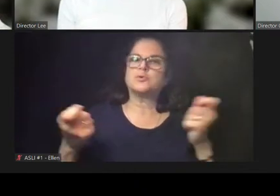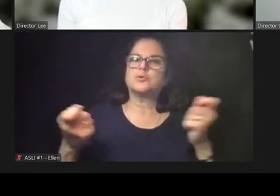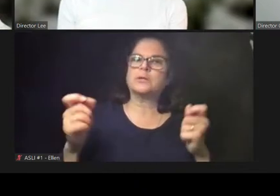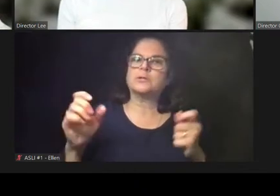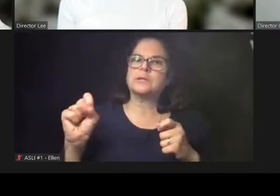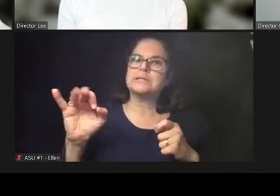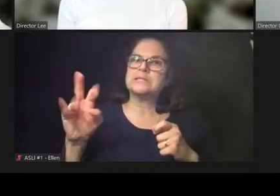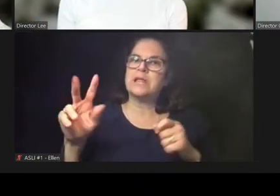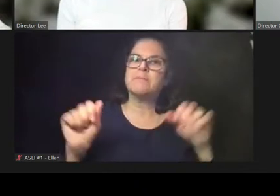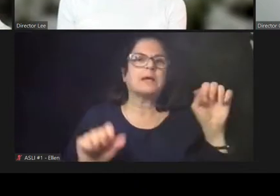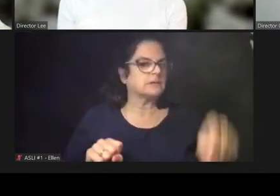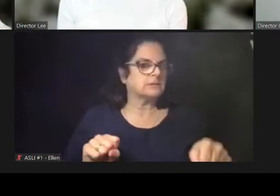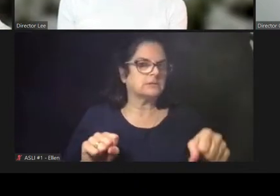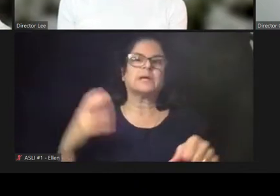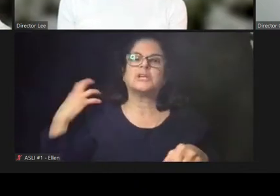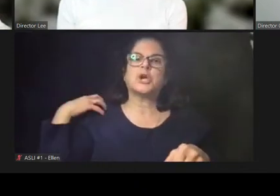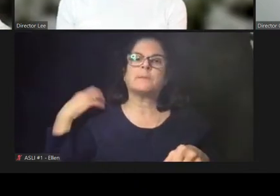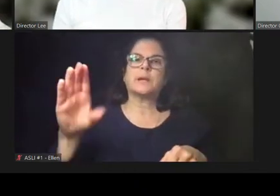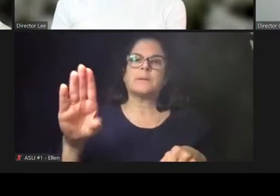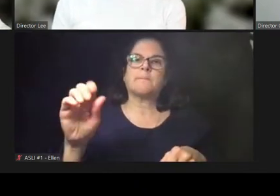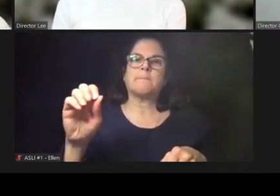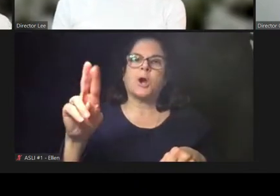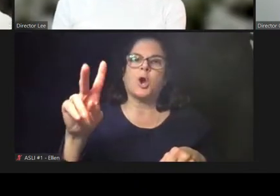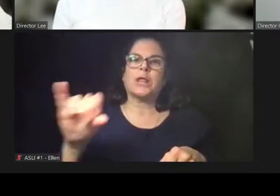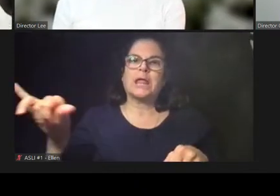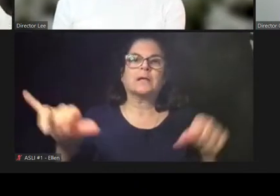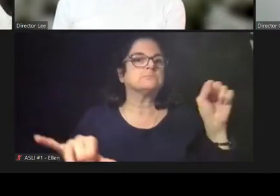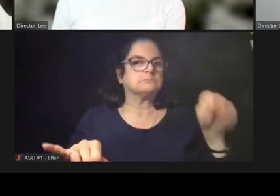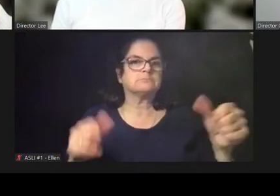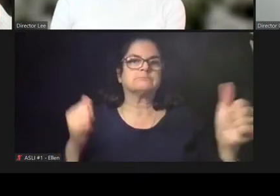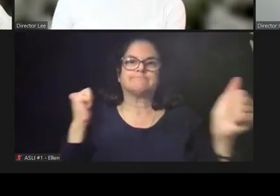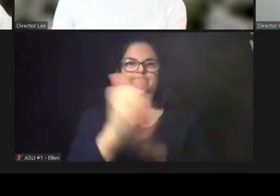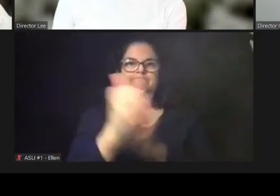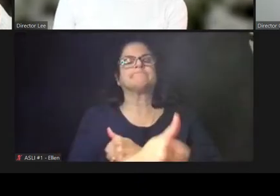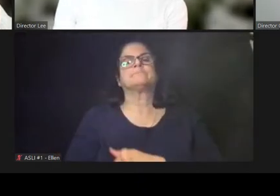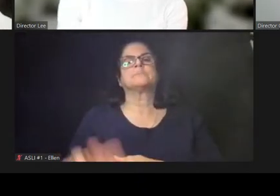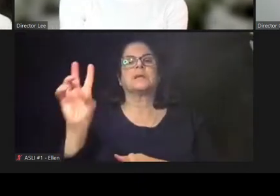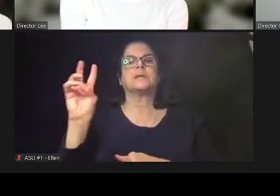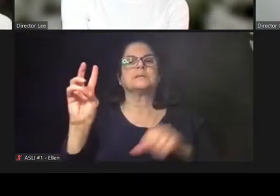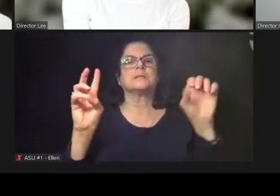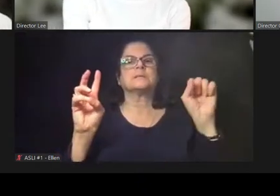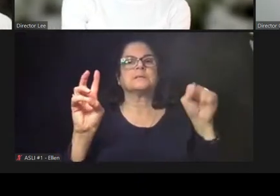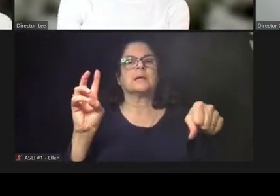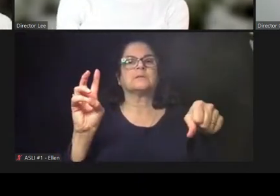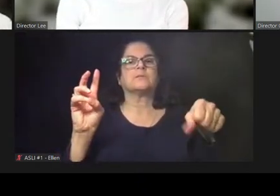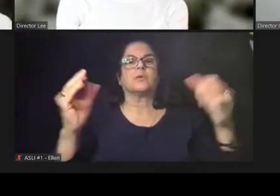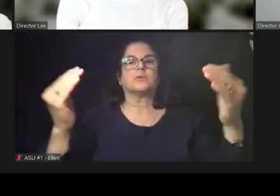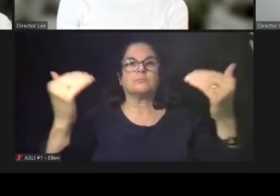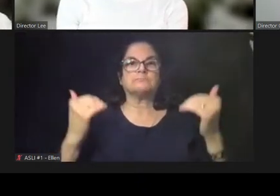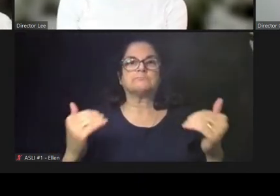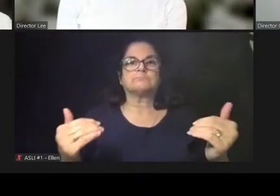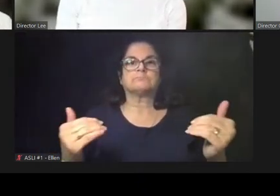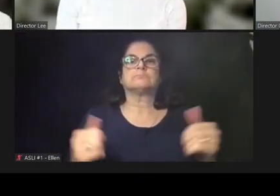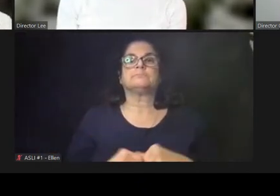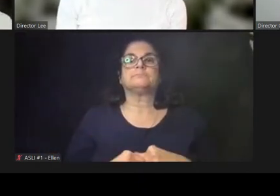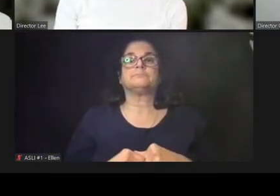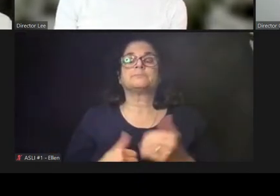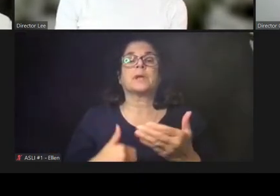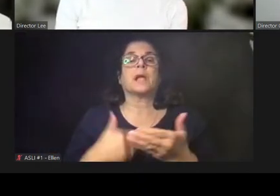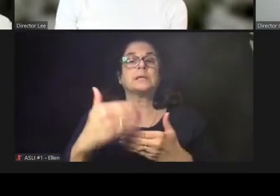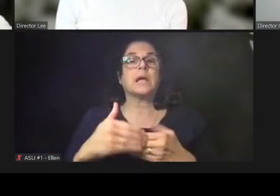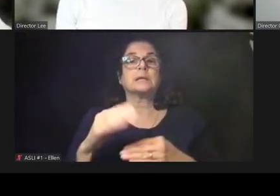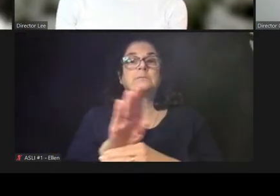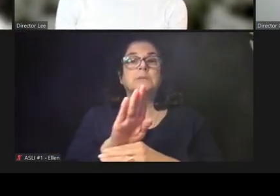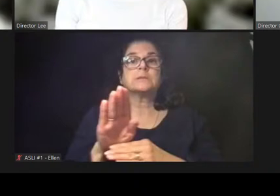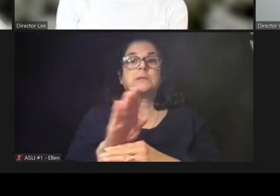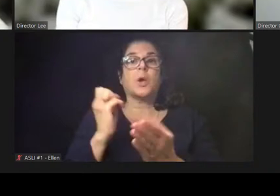Silva? Yes. Chairman Barkley? Yes. That motion is approved with 6 yes votes, sir. Our next order of business is